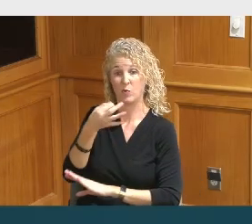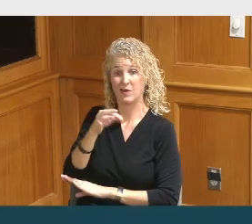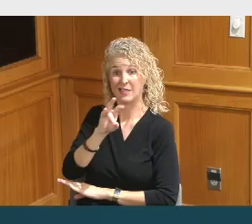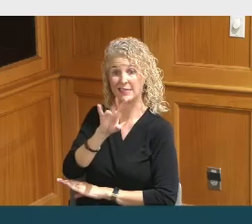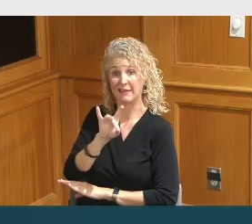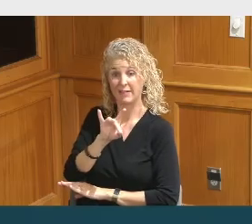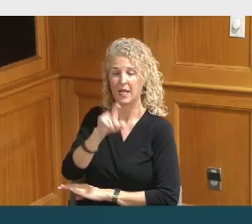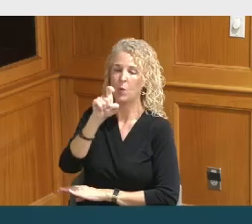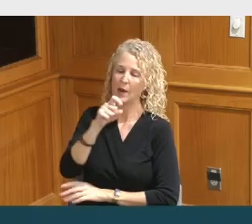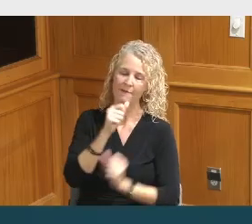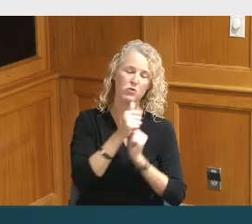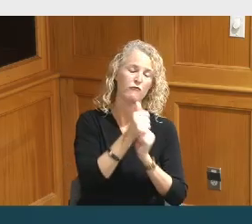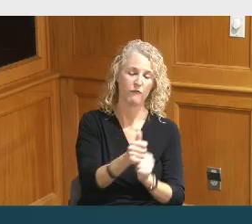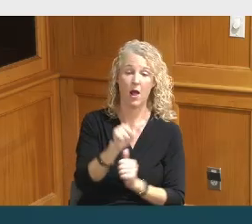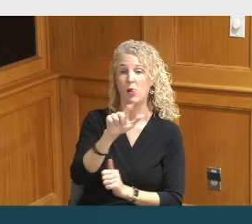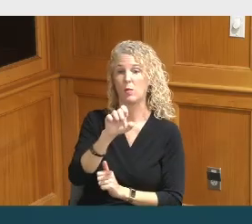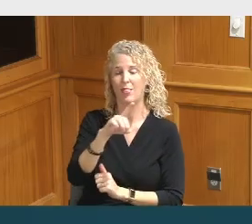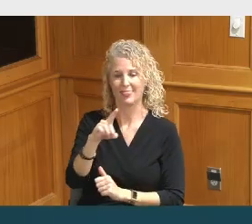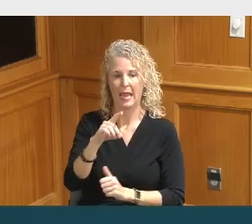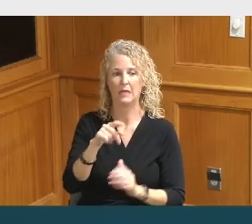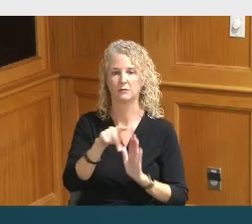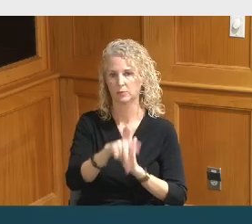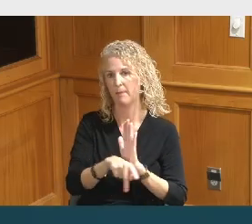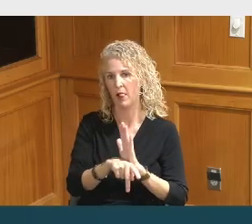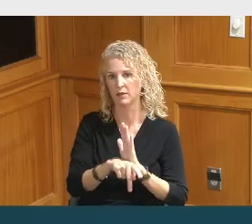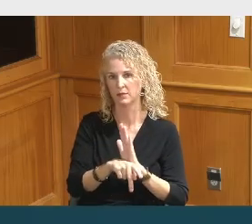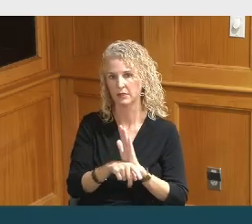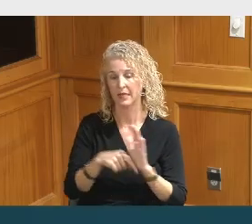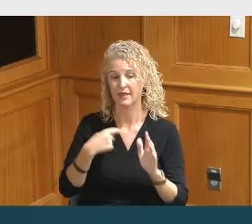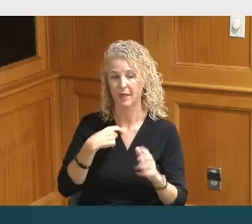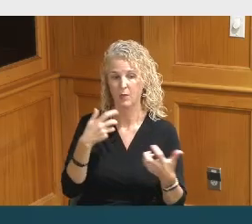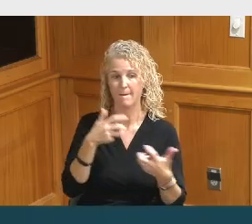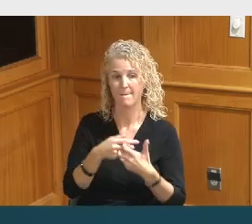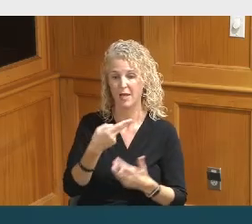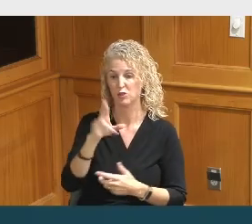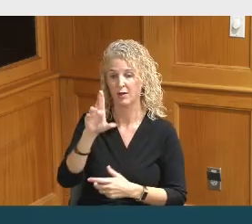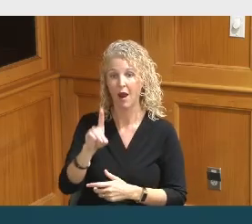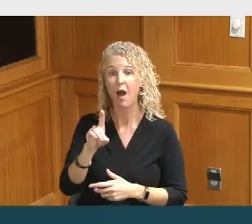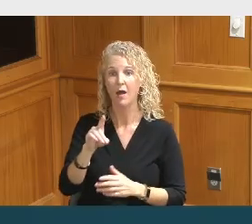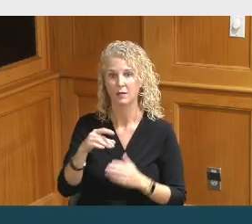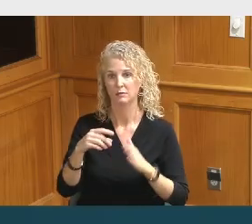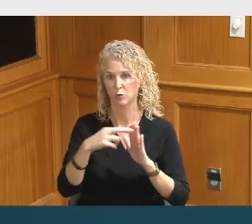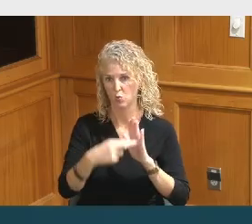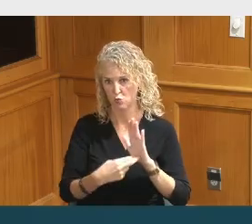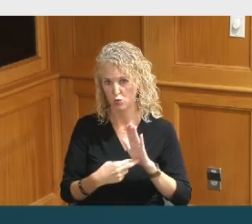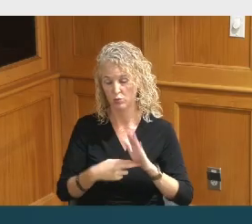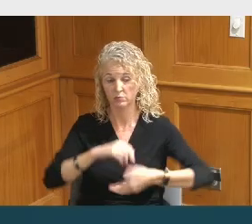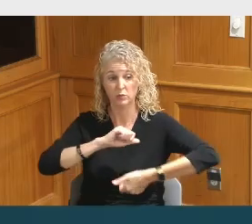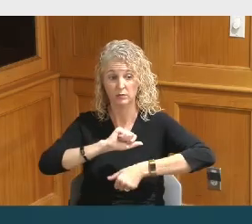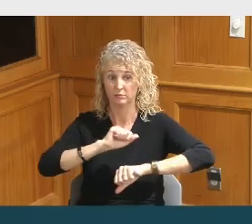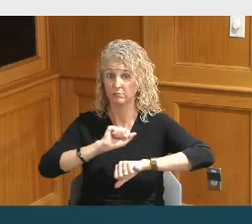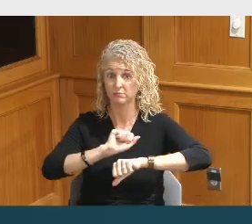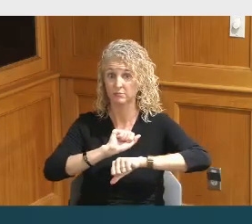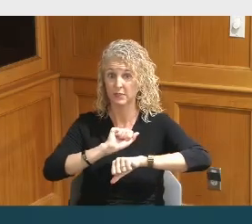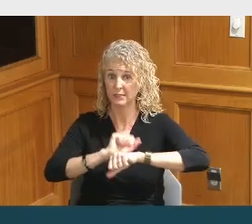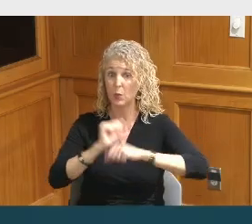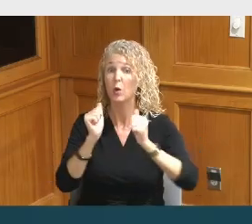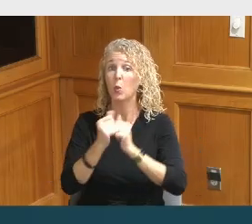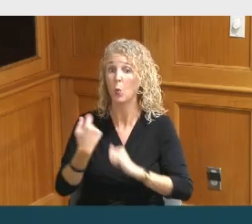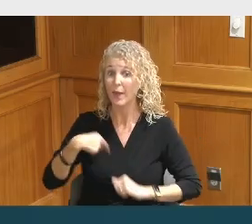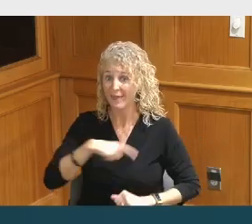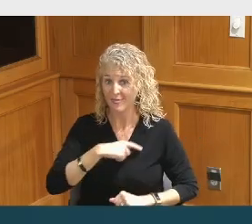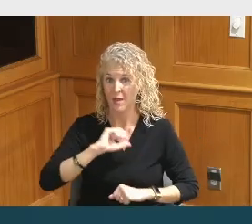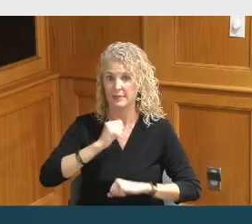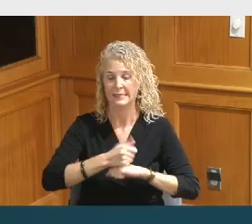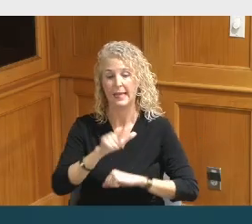lead protocols to ensure that we are meeting HUD guidelines. So they are partnering with us to perform the lead inspection and